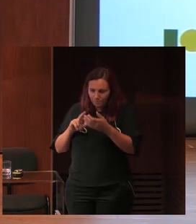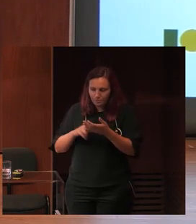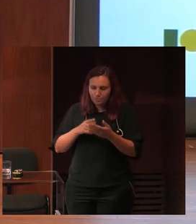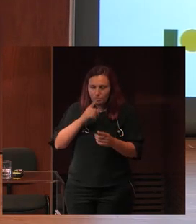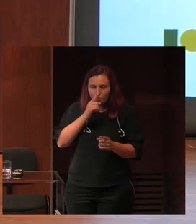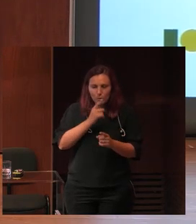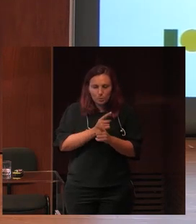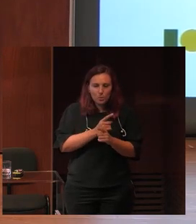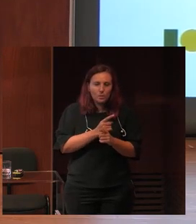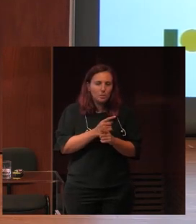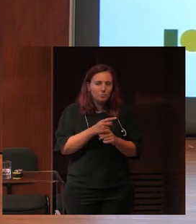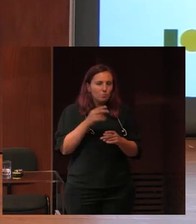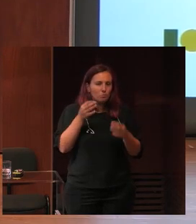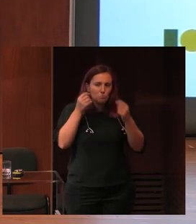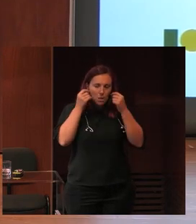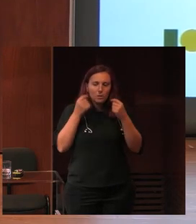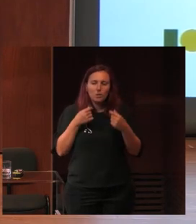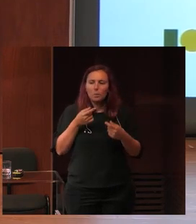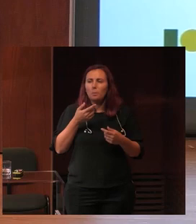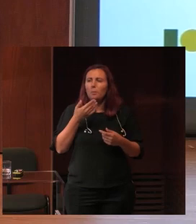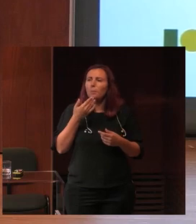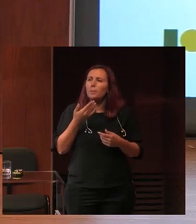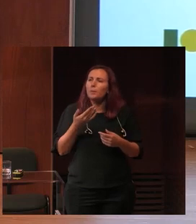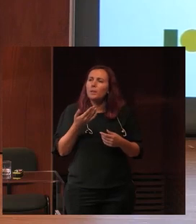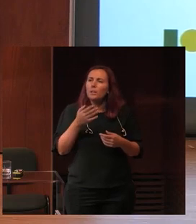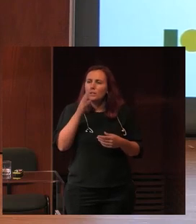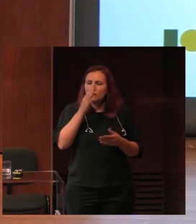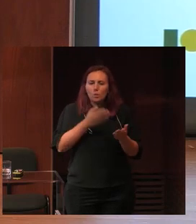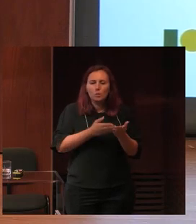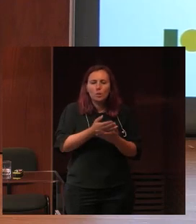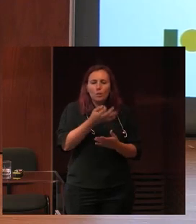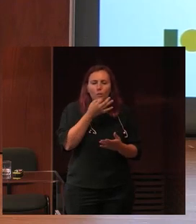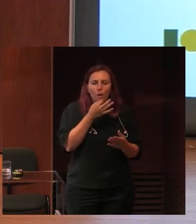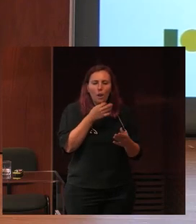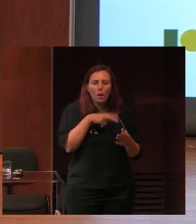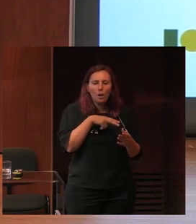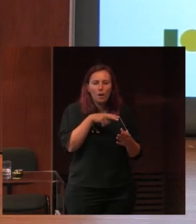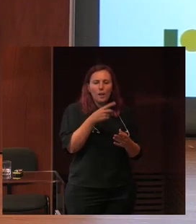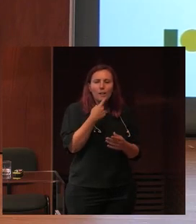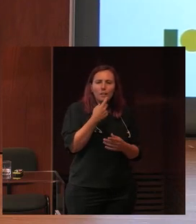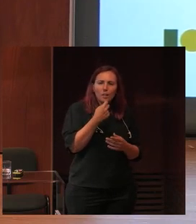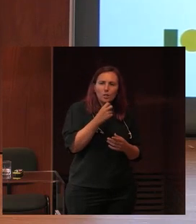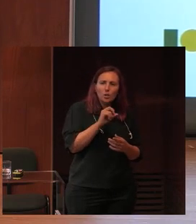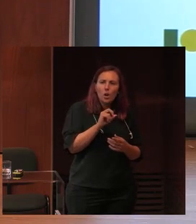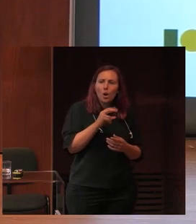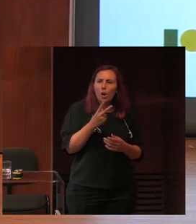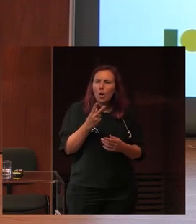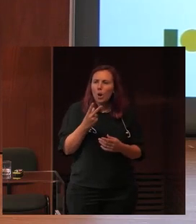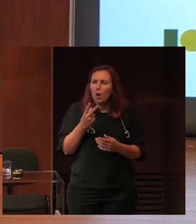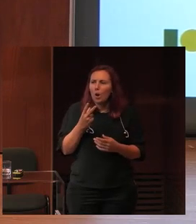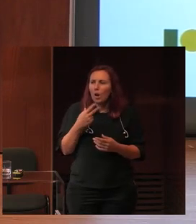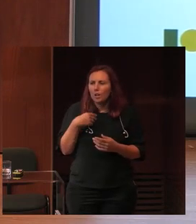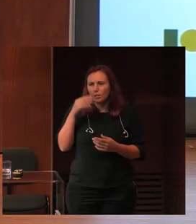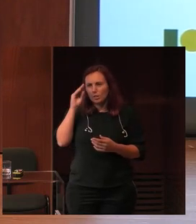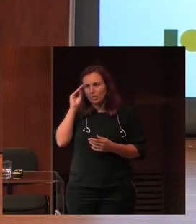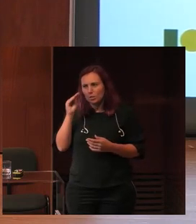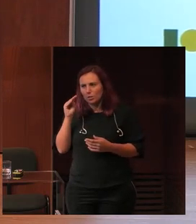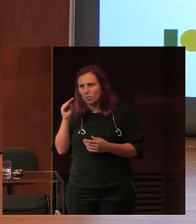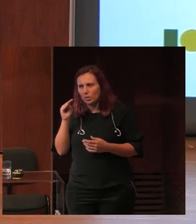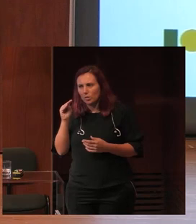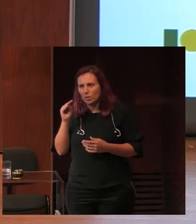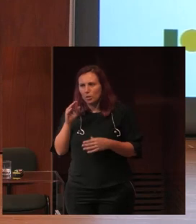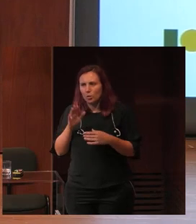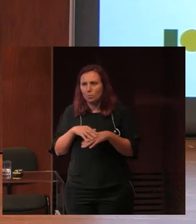simultânea, eu precisava de uma instrução da organização para saber se continua a conversa com a Bárbara em inglês. Eu acho que sim, acho que é mais recomendável, portanto, uma